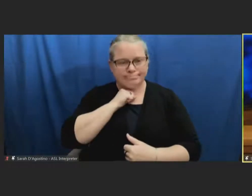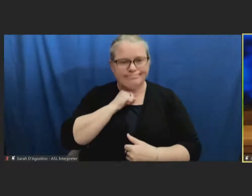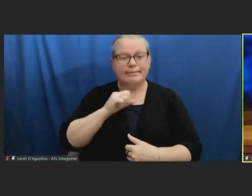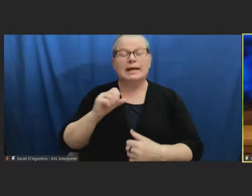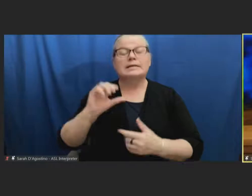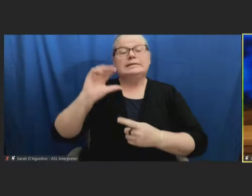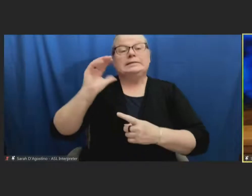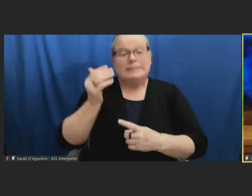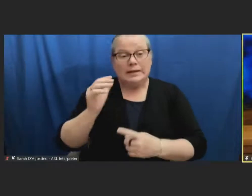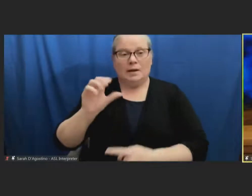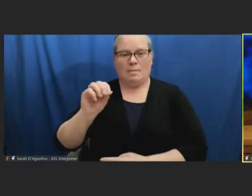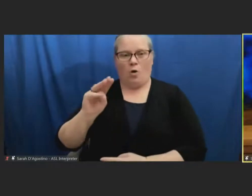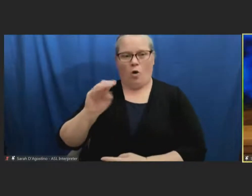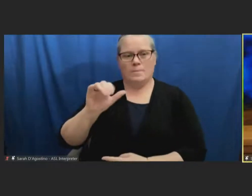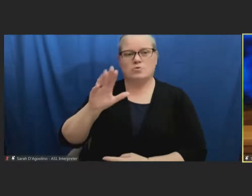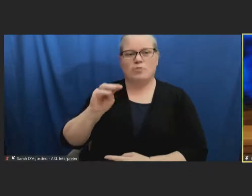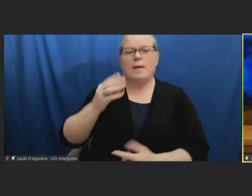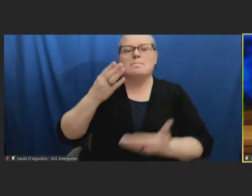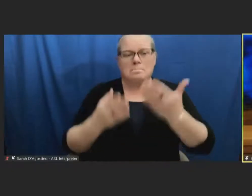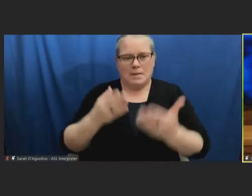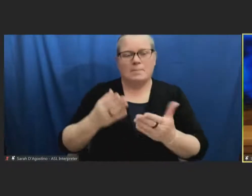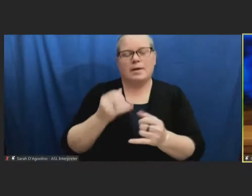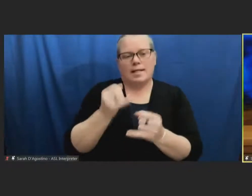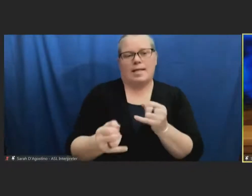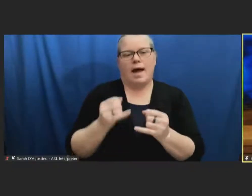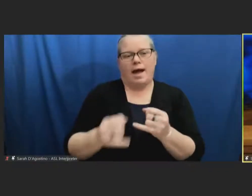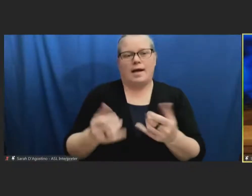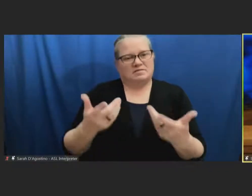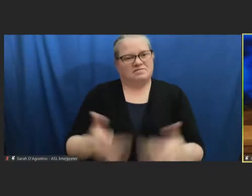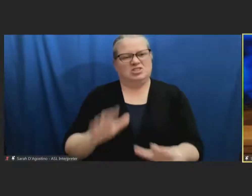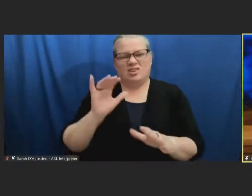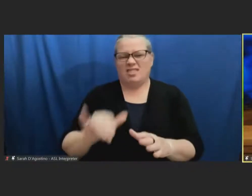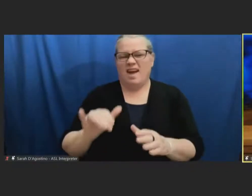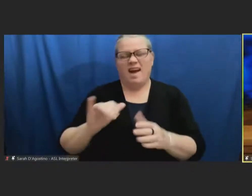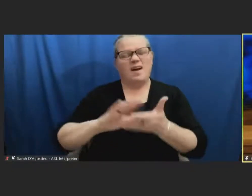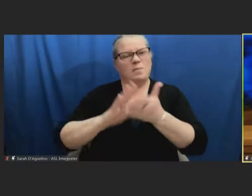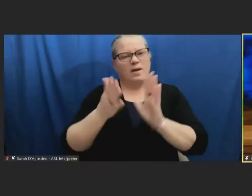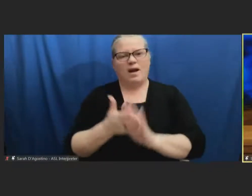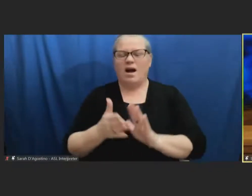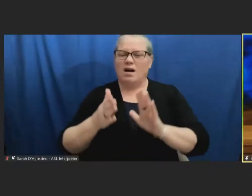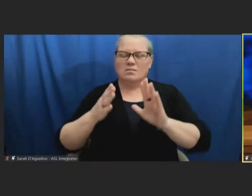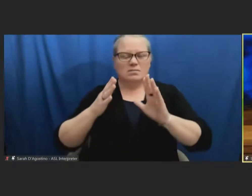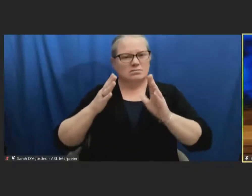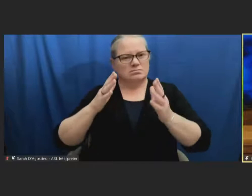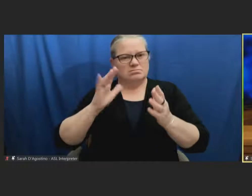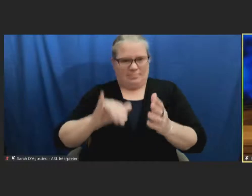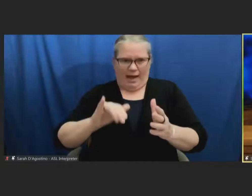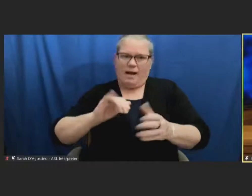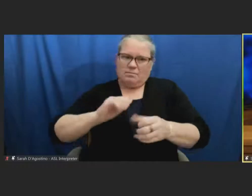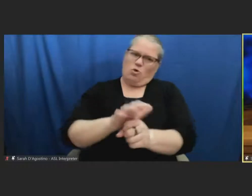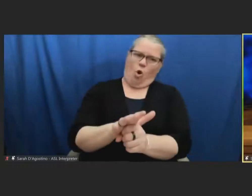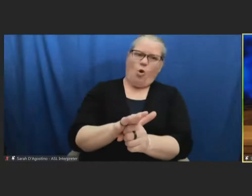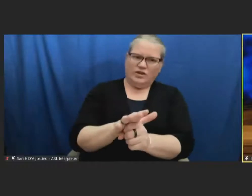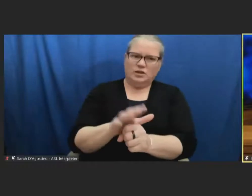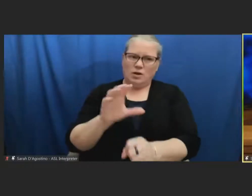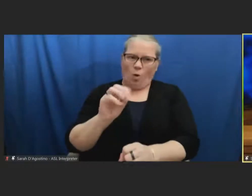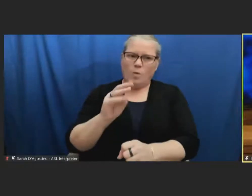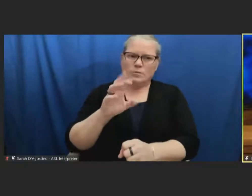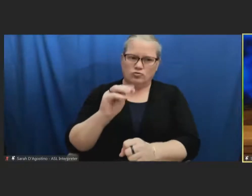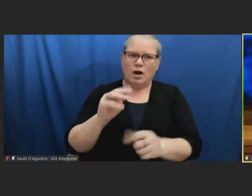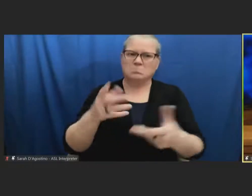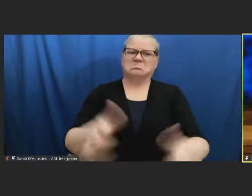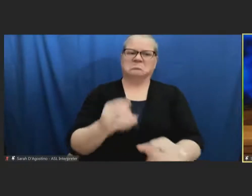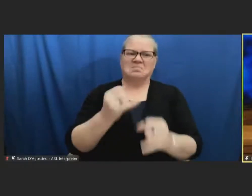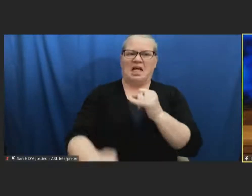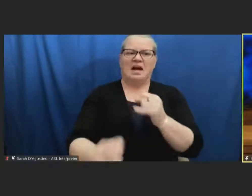of infection. This may become the dominant lineage as we go forward, and we're going to be heading into more of an endemic picture as we get later into this year. But